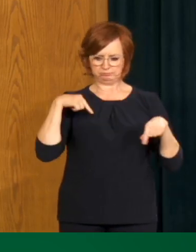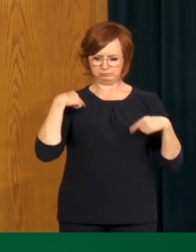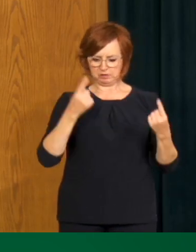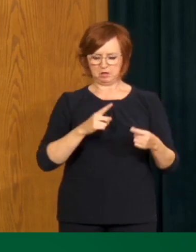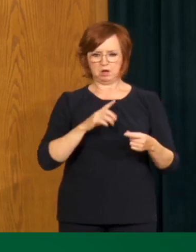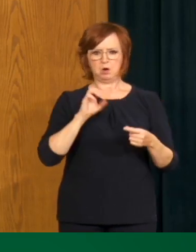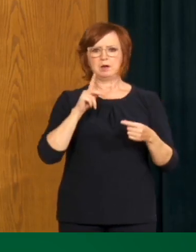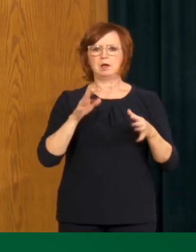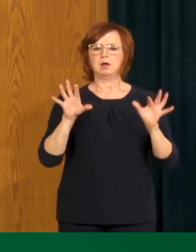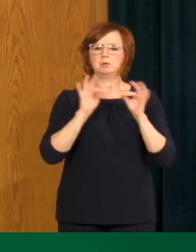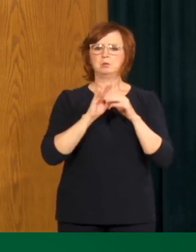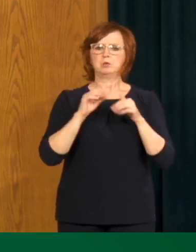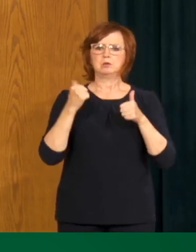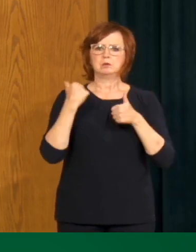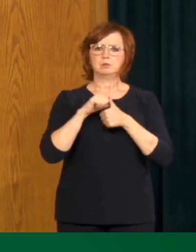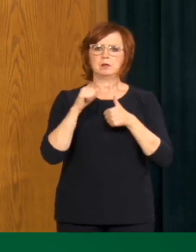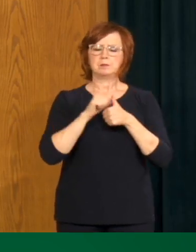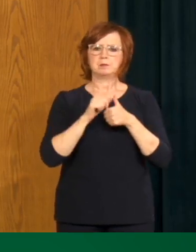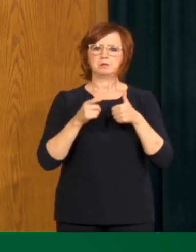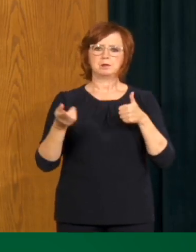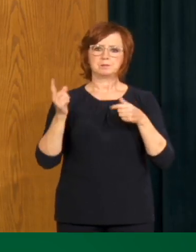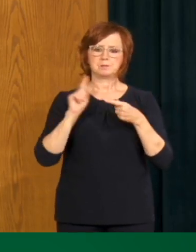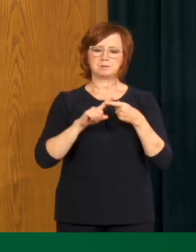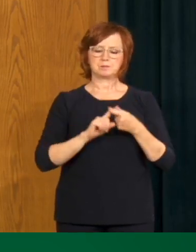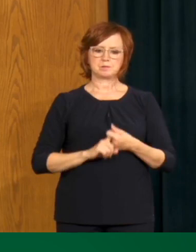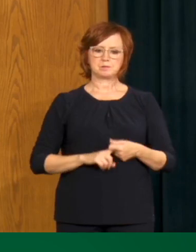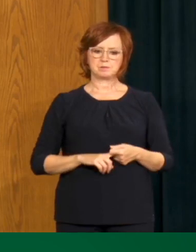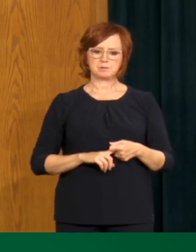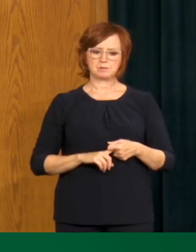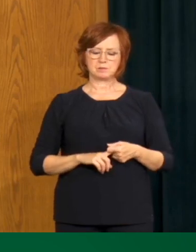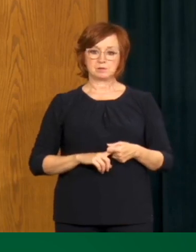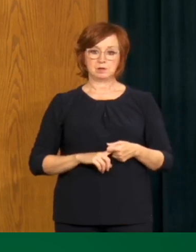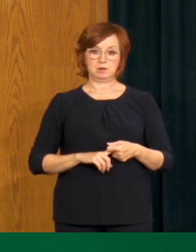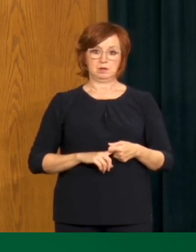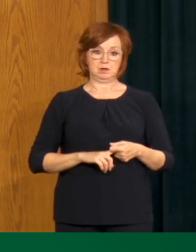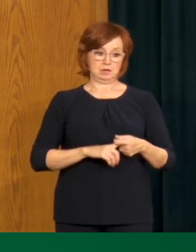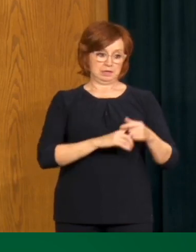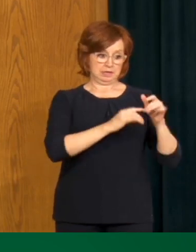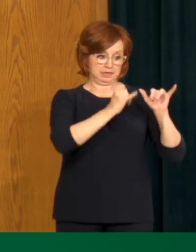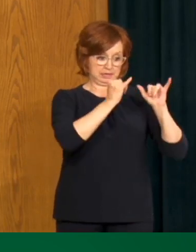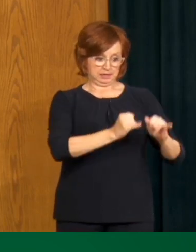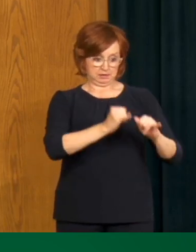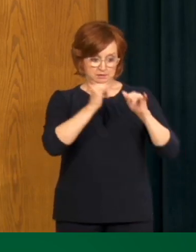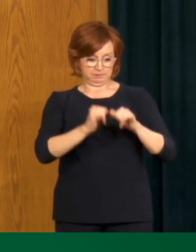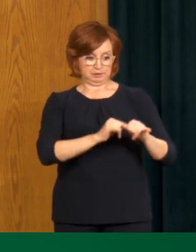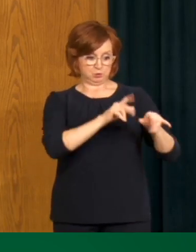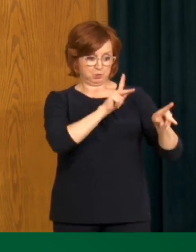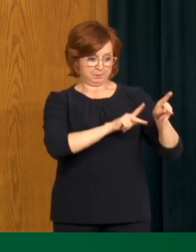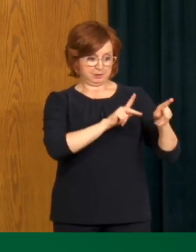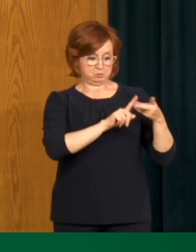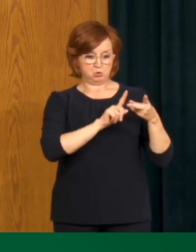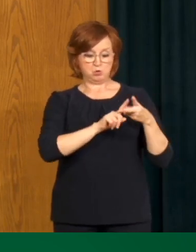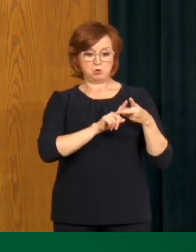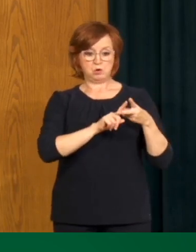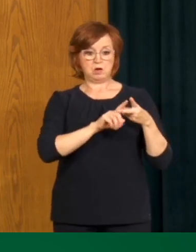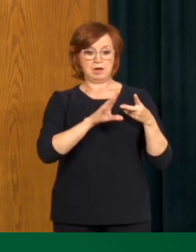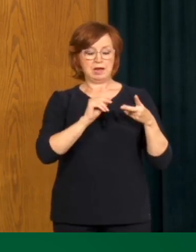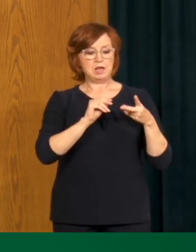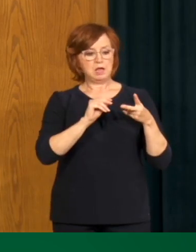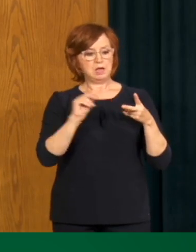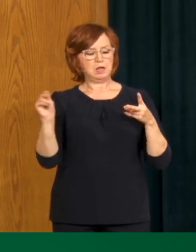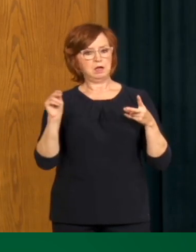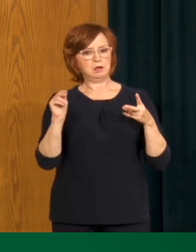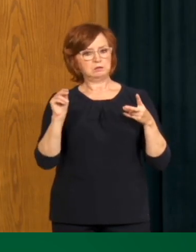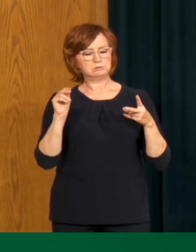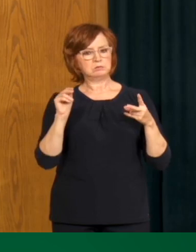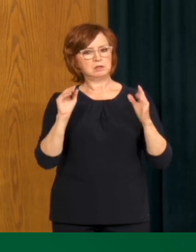how we function each and every day as individuals and as a community needs to be congruent across the province, regardless of